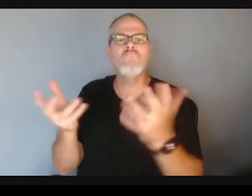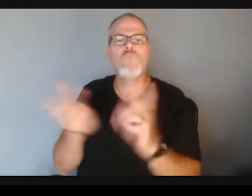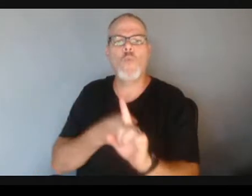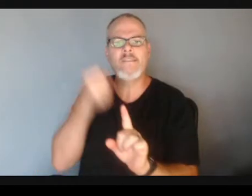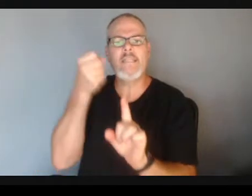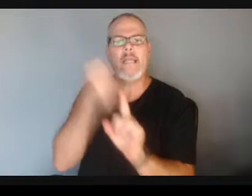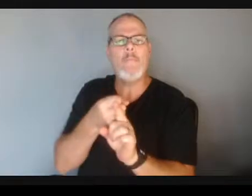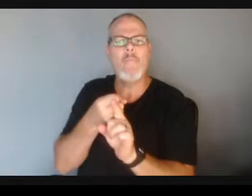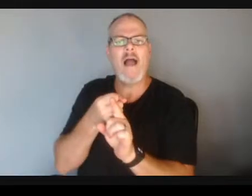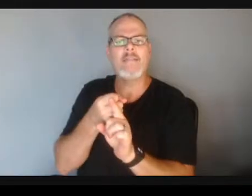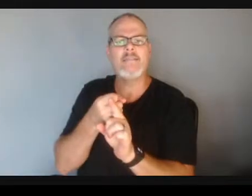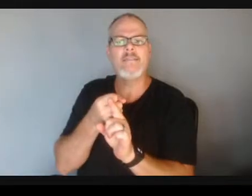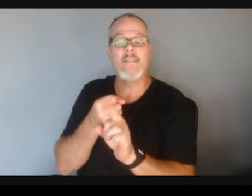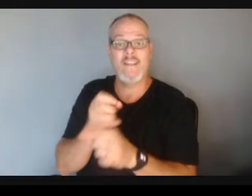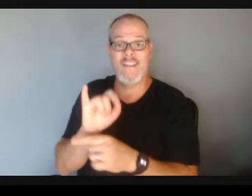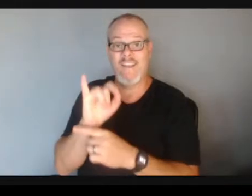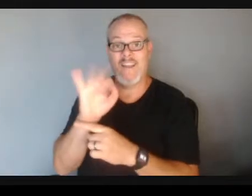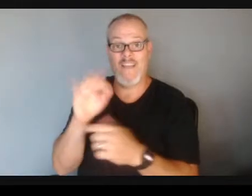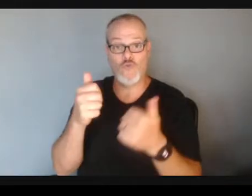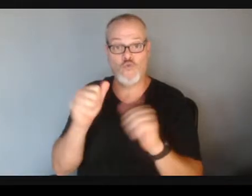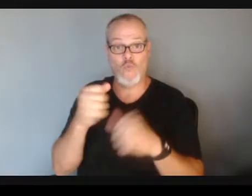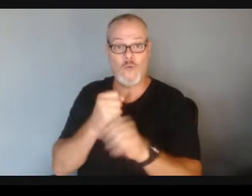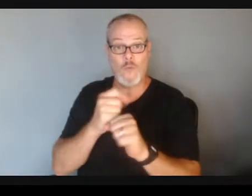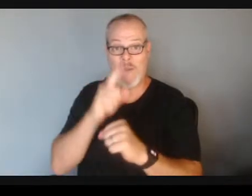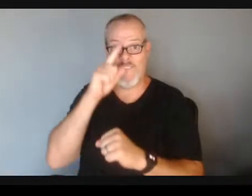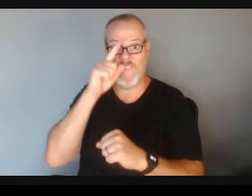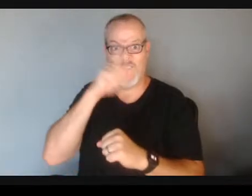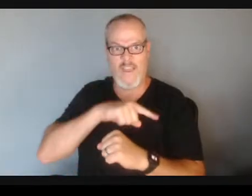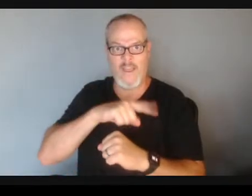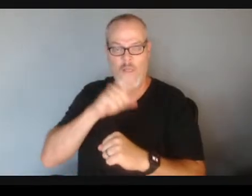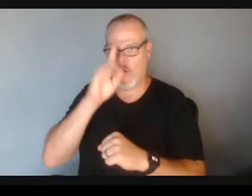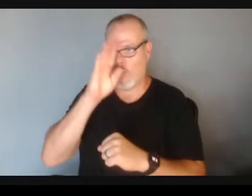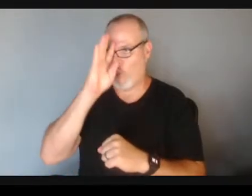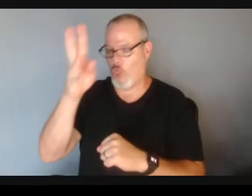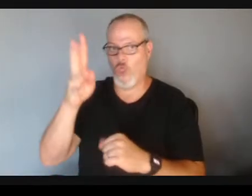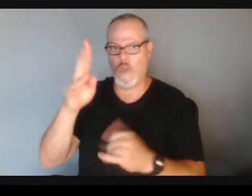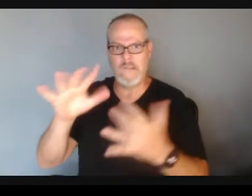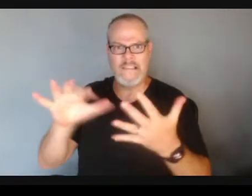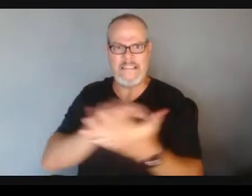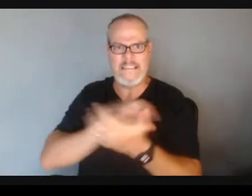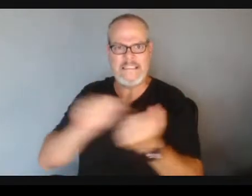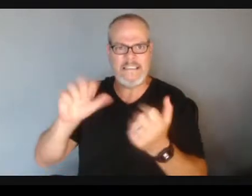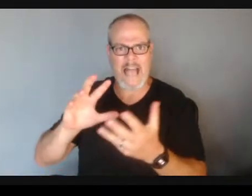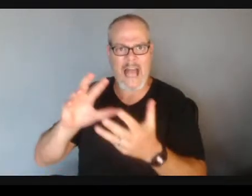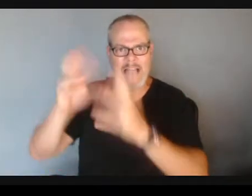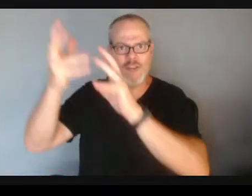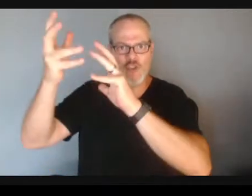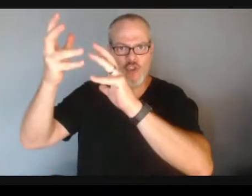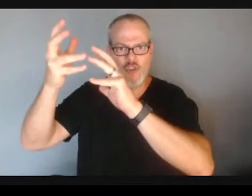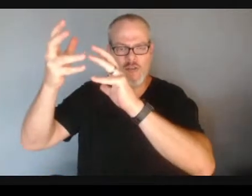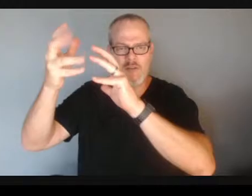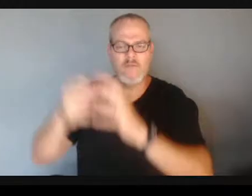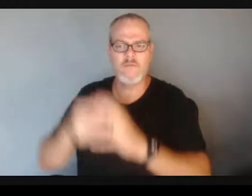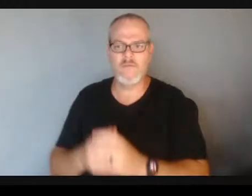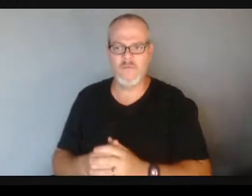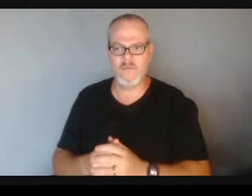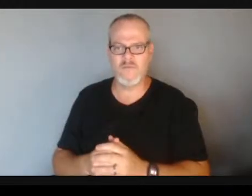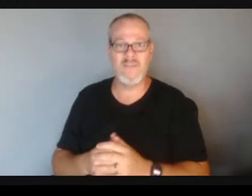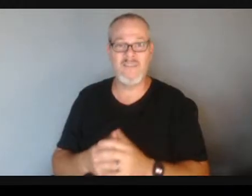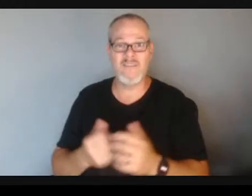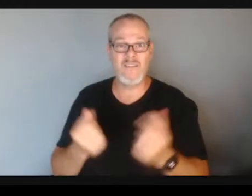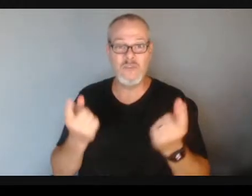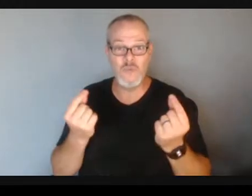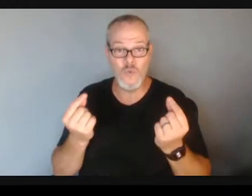is. If you're trying to make fake disasters during an ongoing disaster, all you're doing is serving